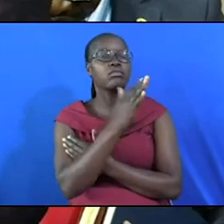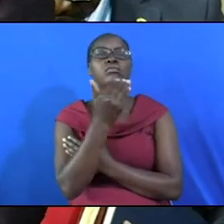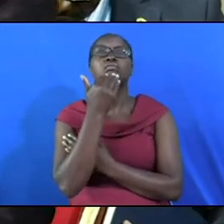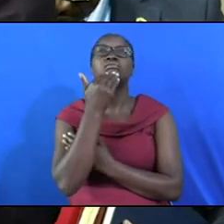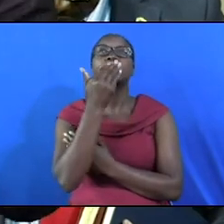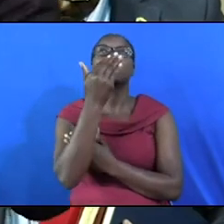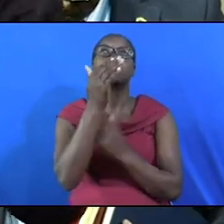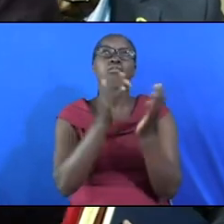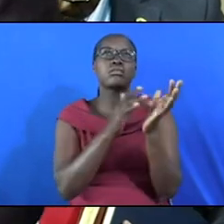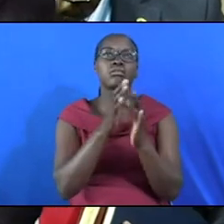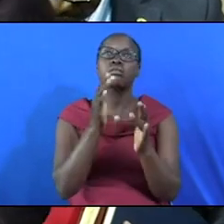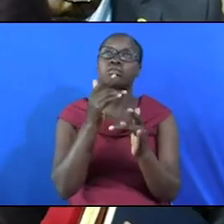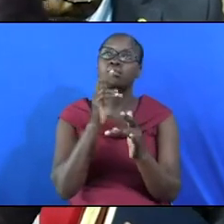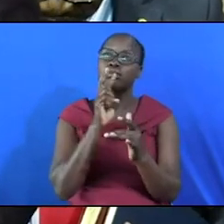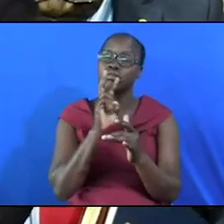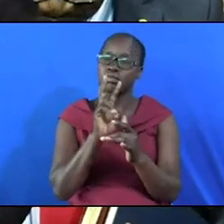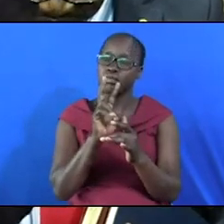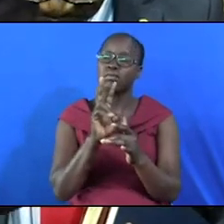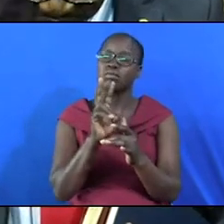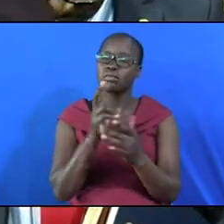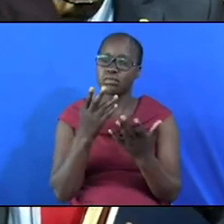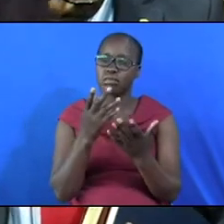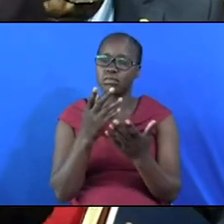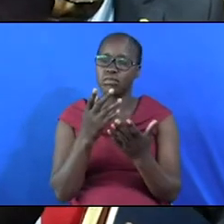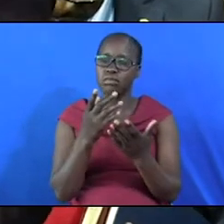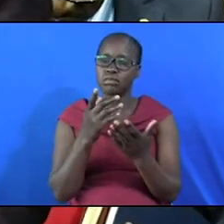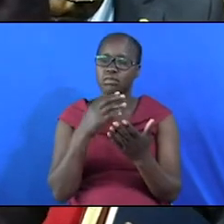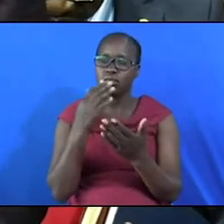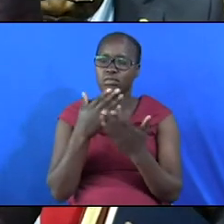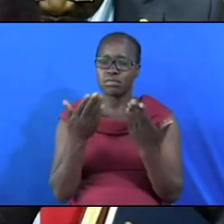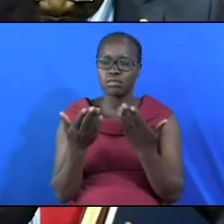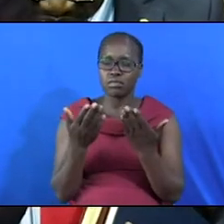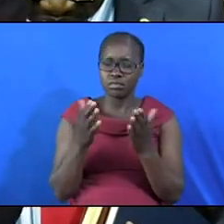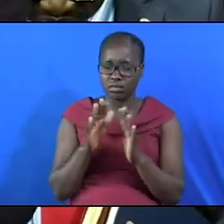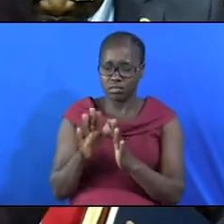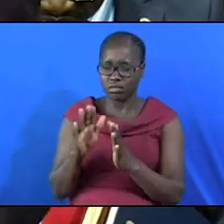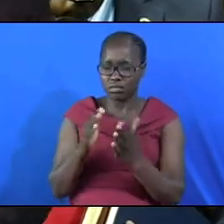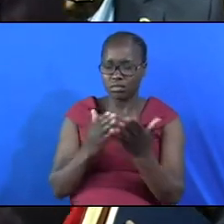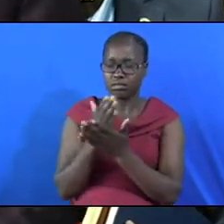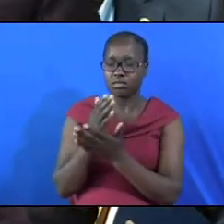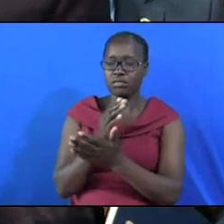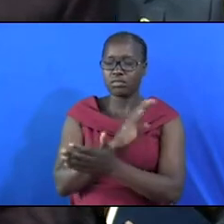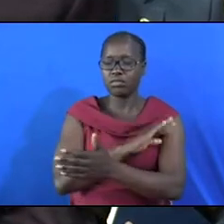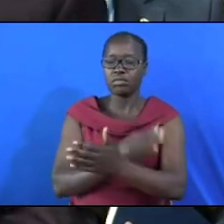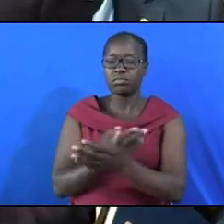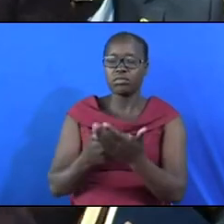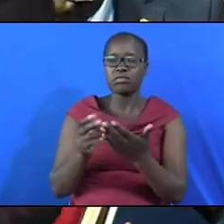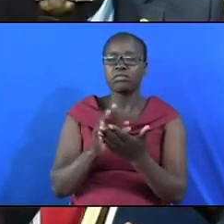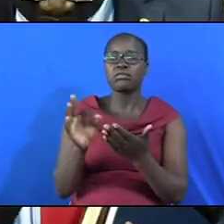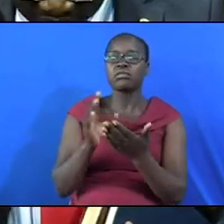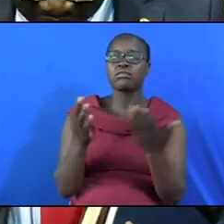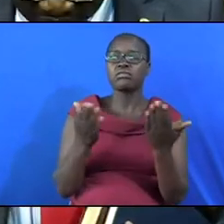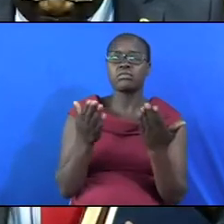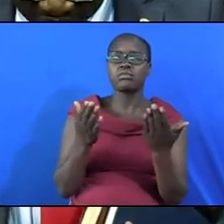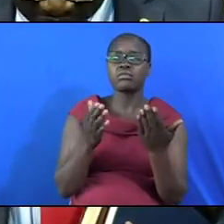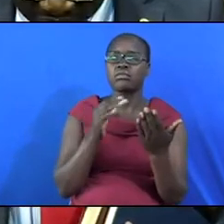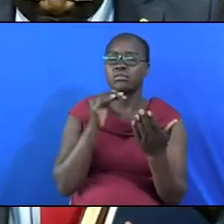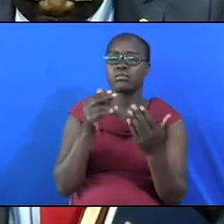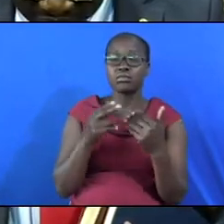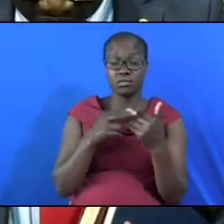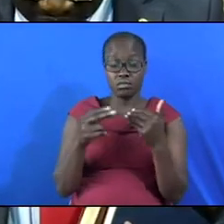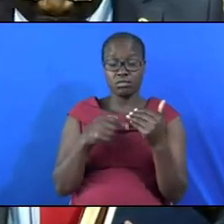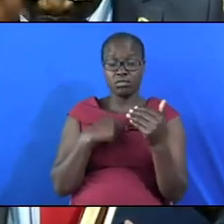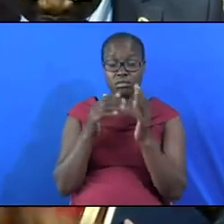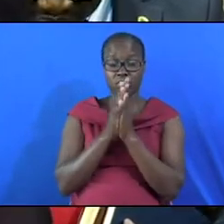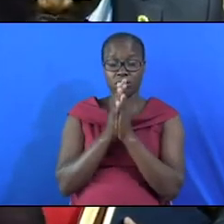thank you, Jesus, because you still love us. So help us to fight our battles through the power of the Spirit. Where we did not touch, it